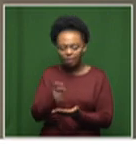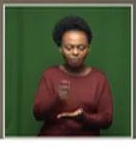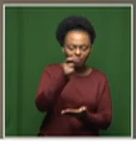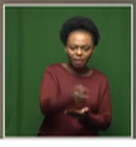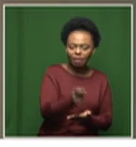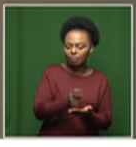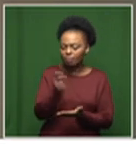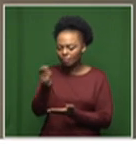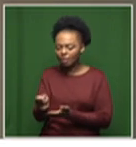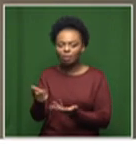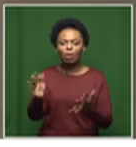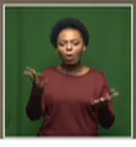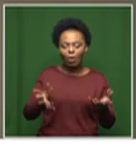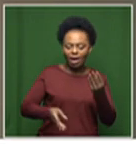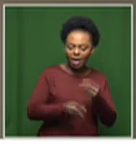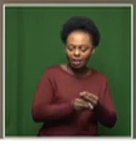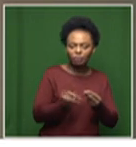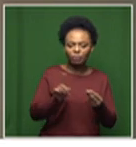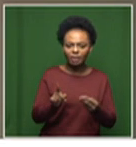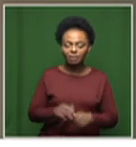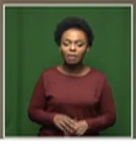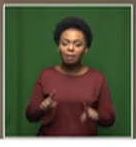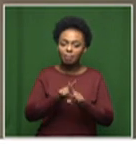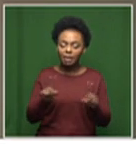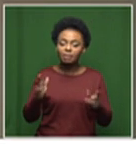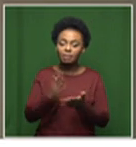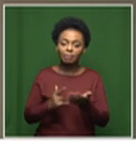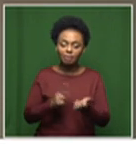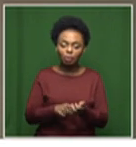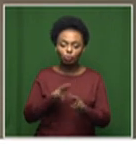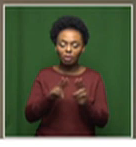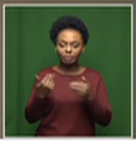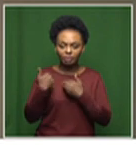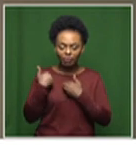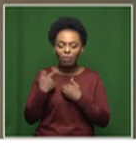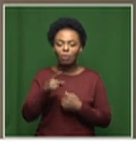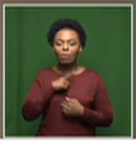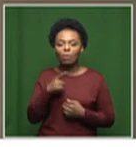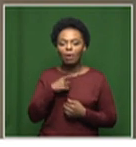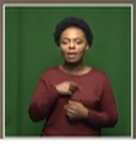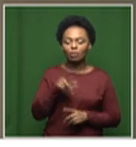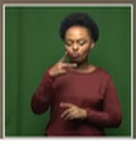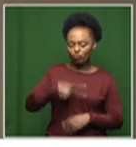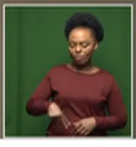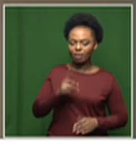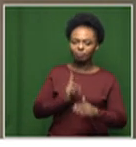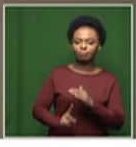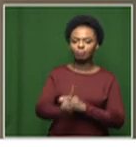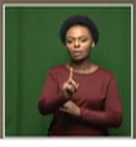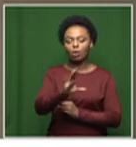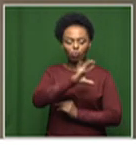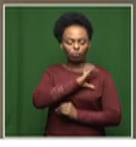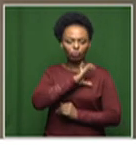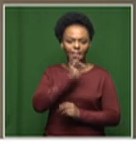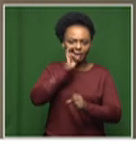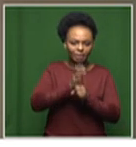go. But now, this is not fallible. Here, the human element needs to come in, where us as consumers, we have to